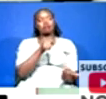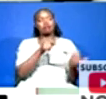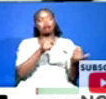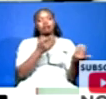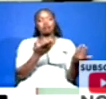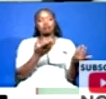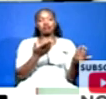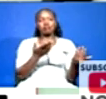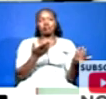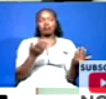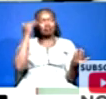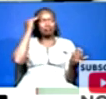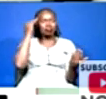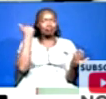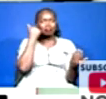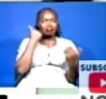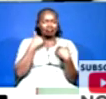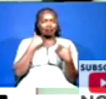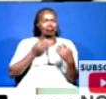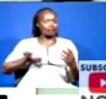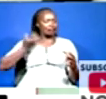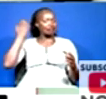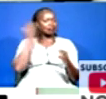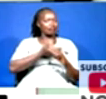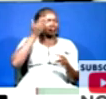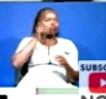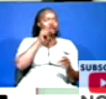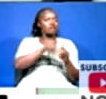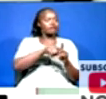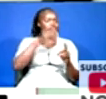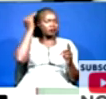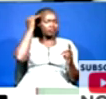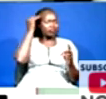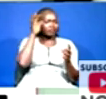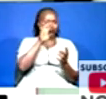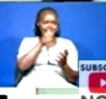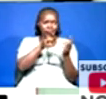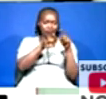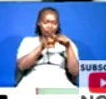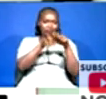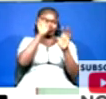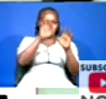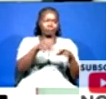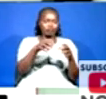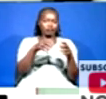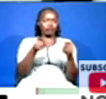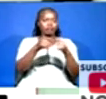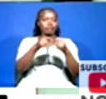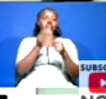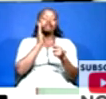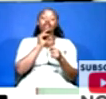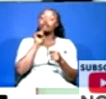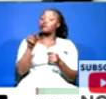to suffer mental illness, hit his brother, Asman Rashid, on the head with a forked jembe after an altercation with his parents.